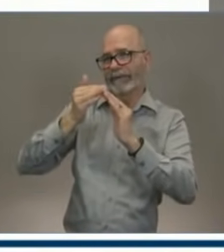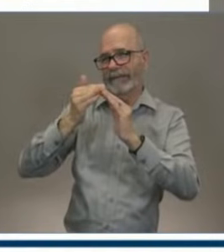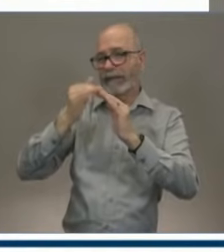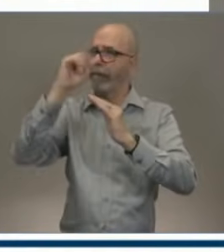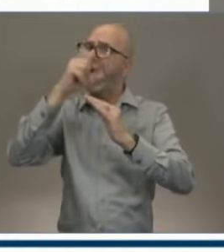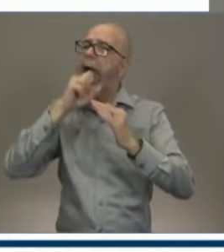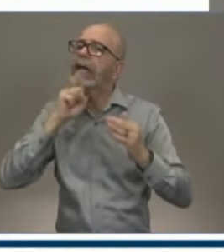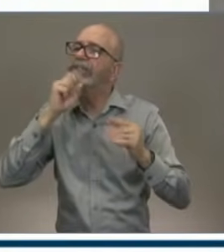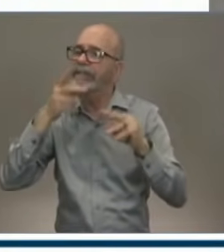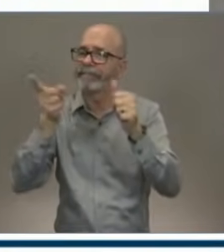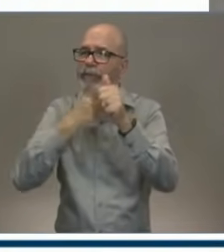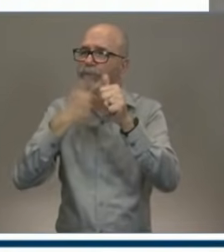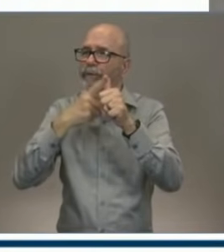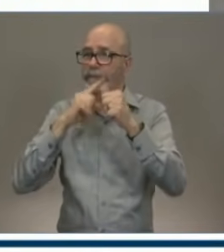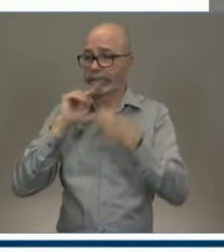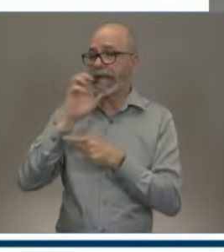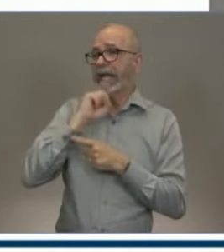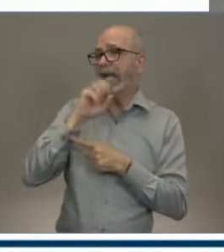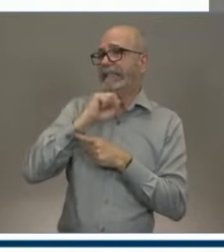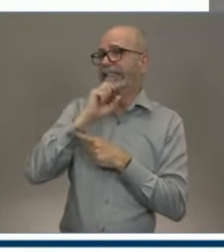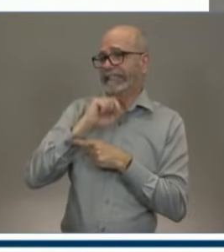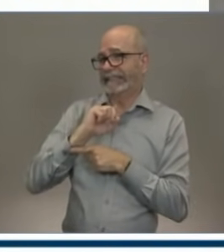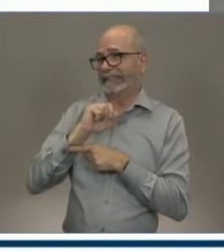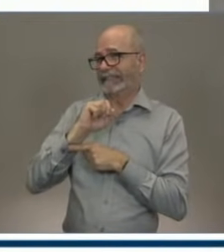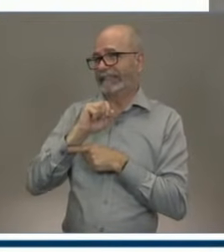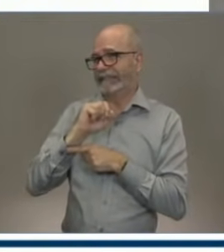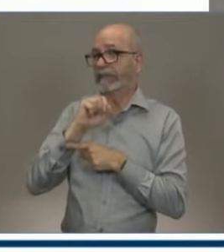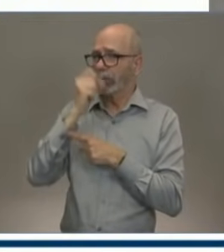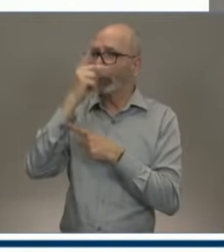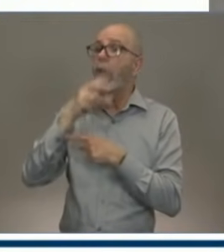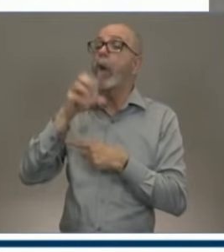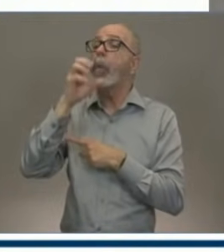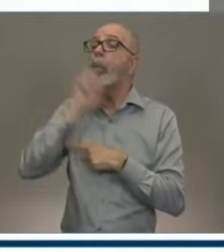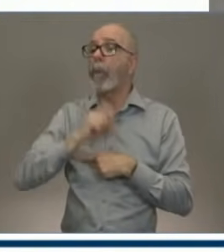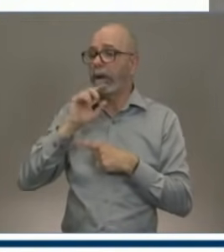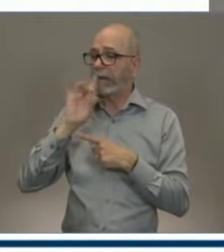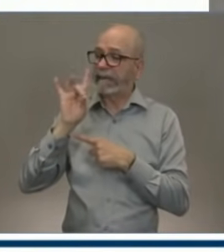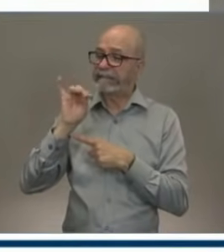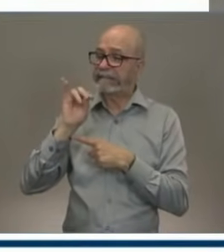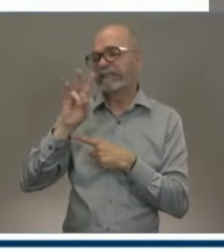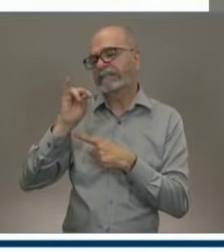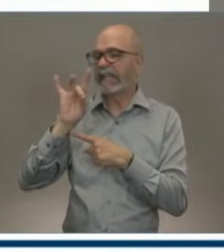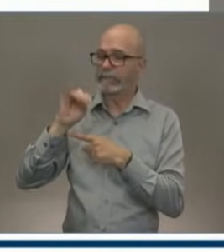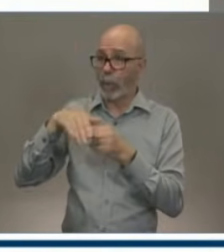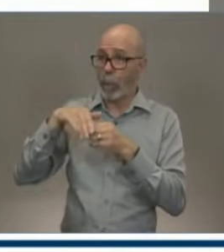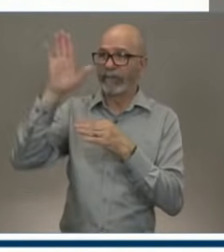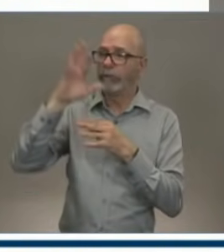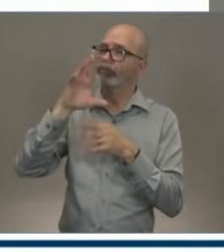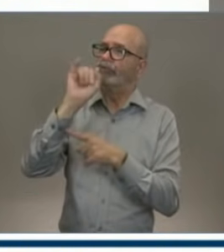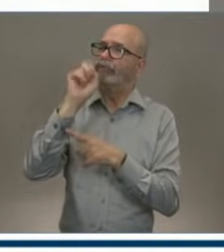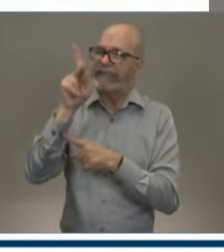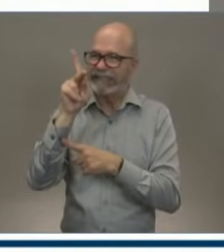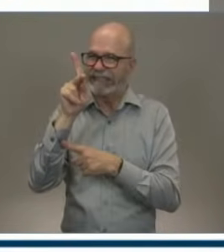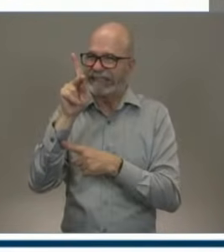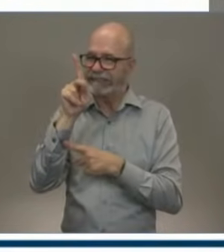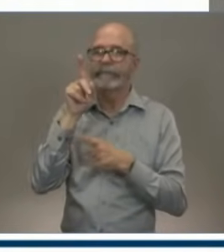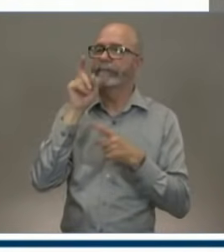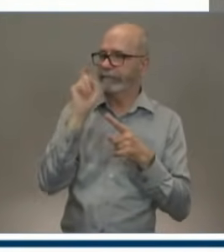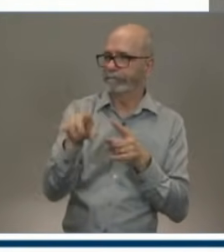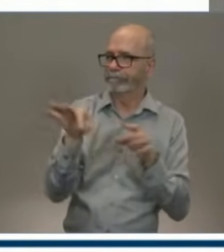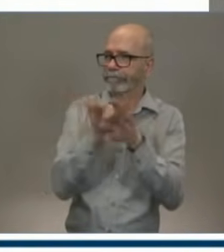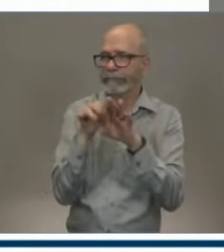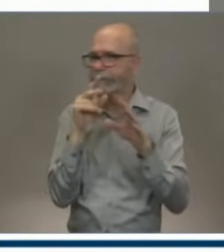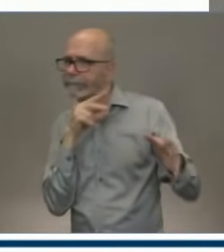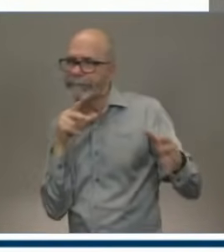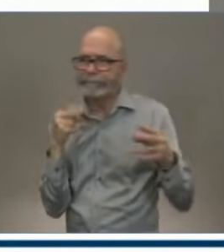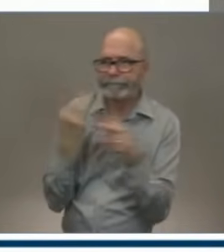age is the single biggest risk factor for getting severe disease. And we're right now working of what type of different models would